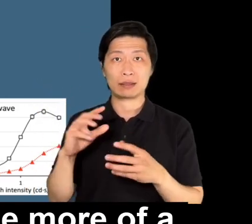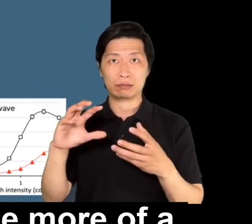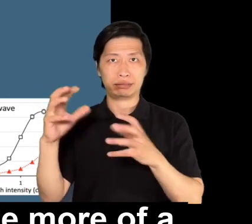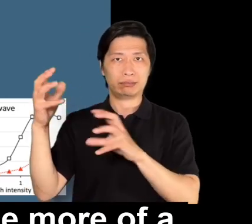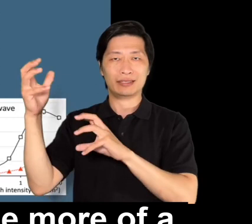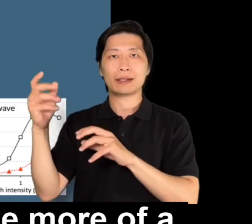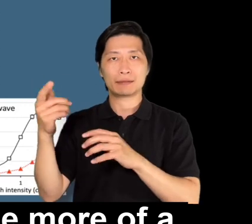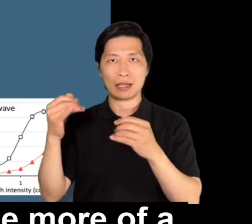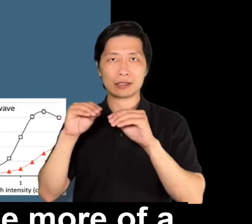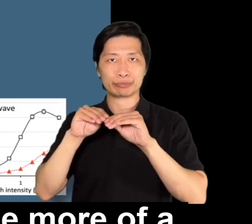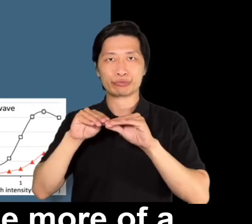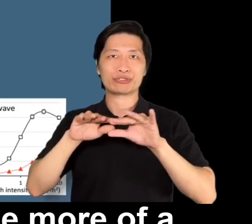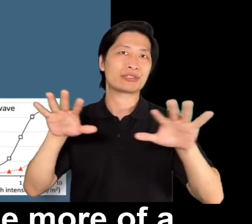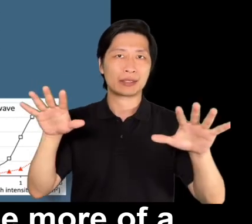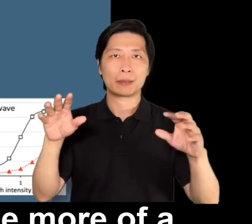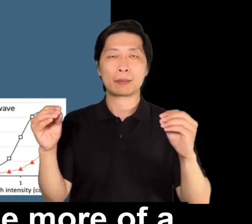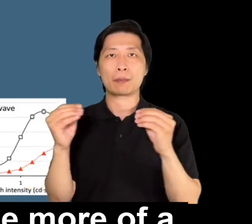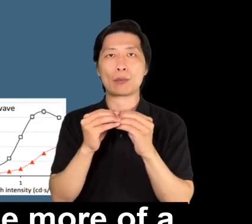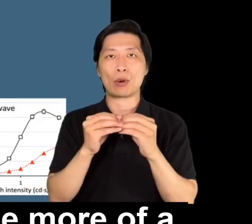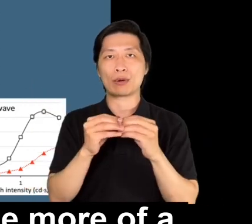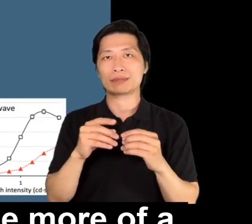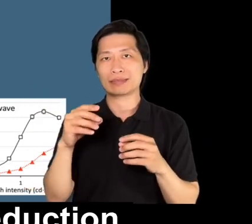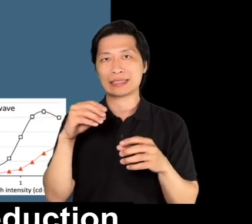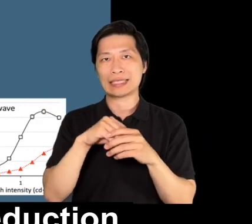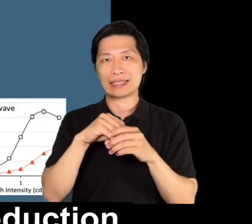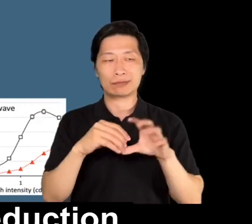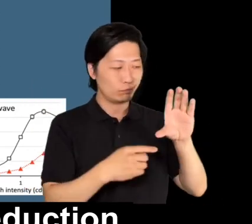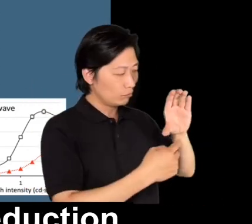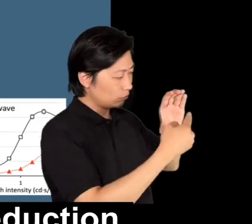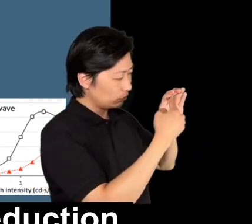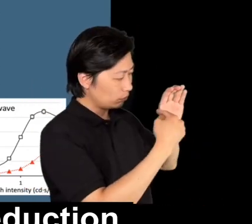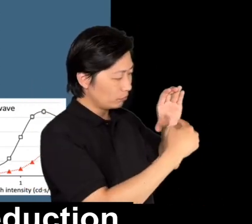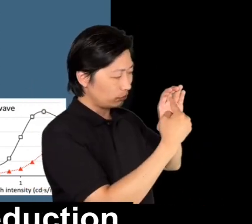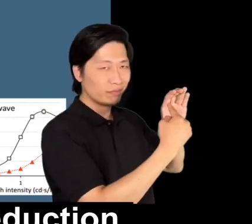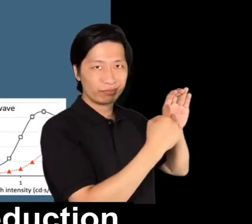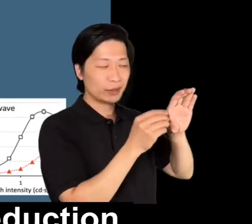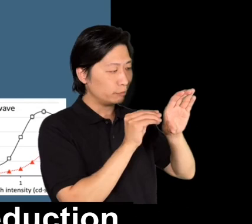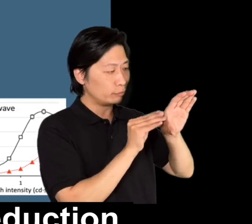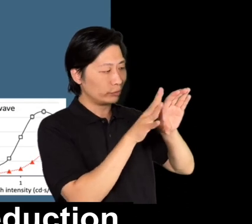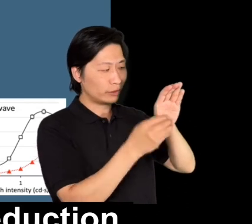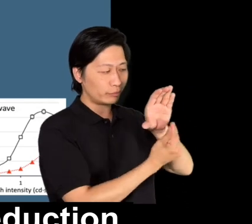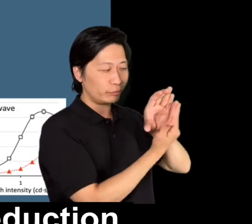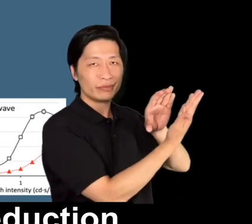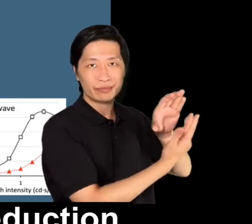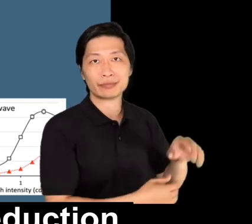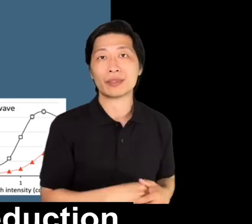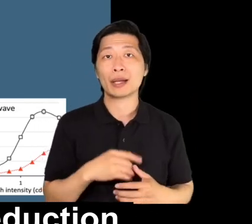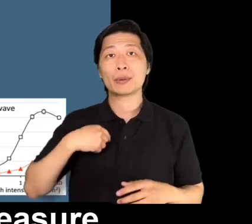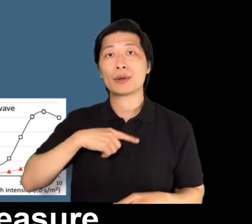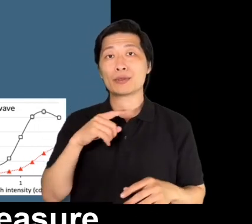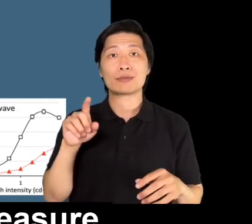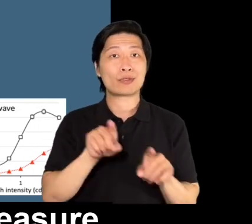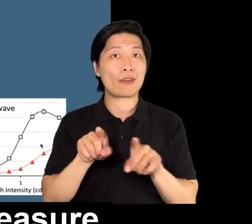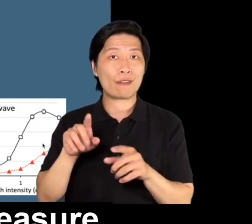We've also found reduction in the electroretinogram, the standard measure of retinal function, where it was substantially